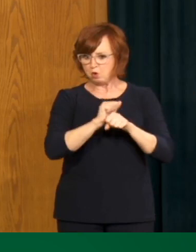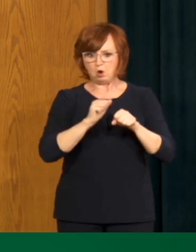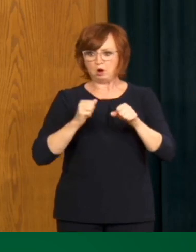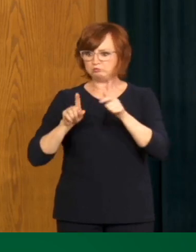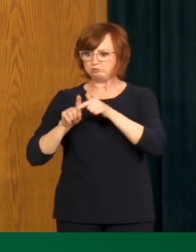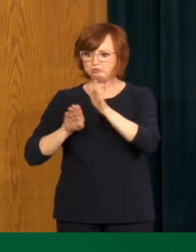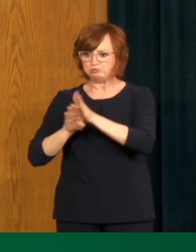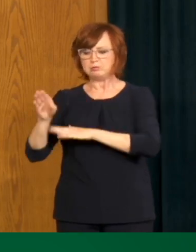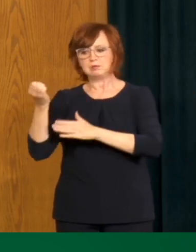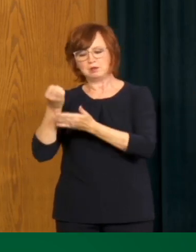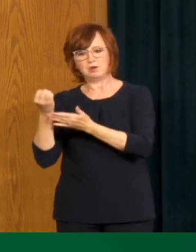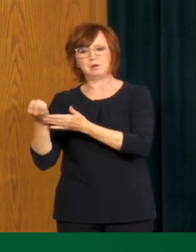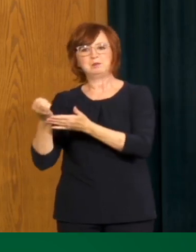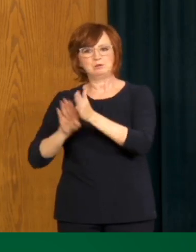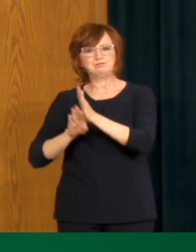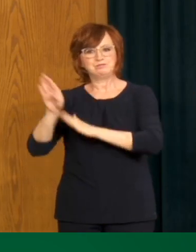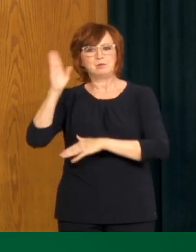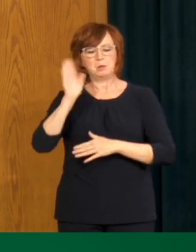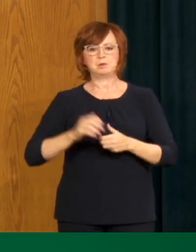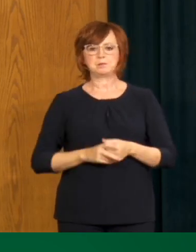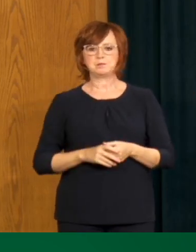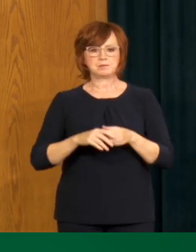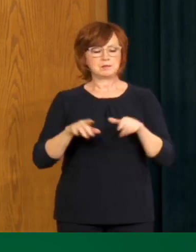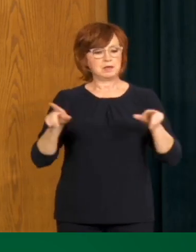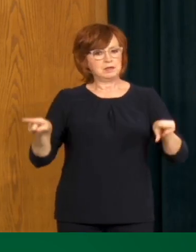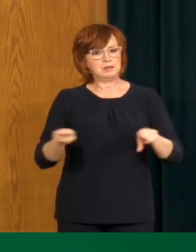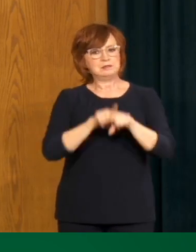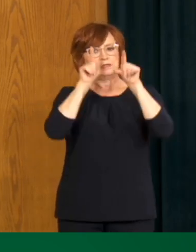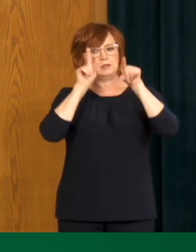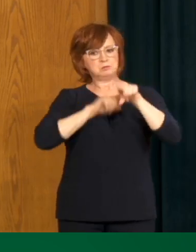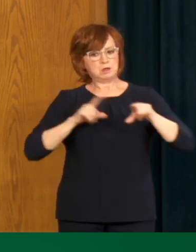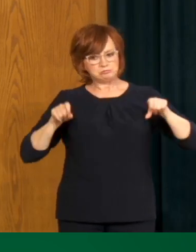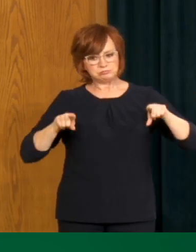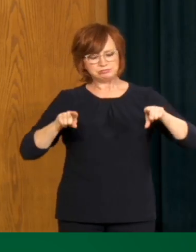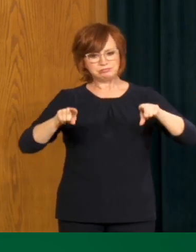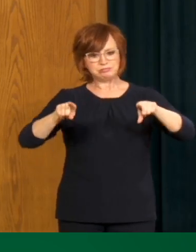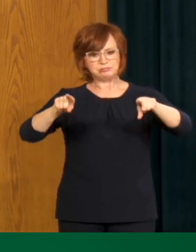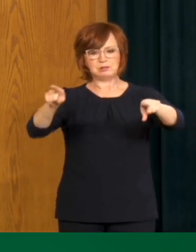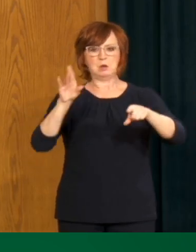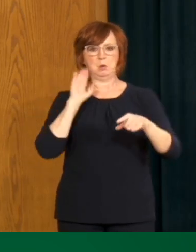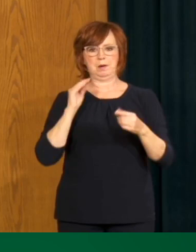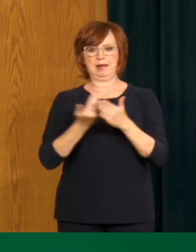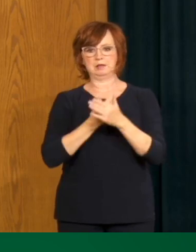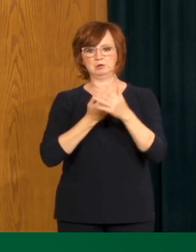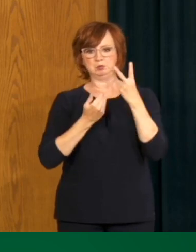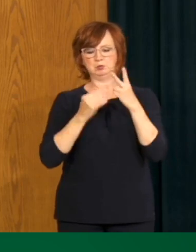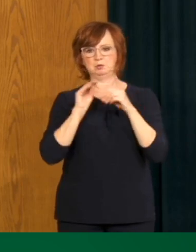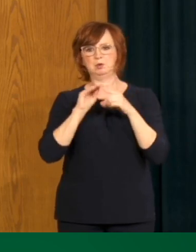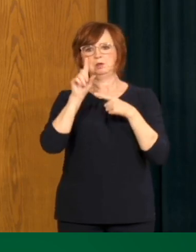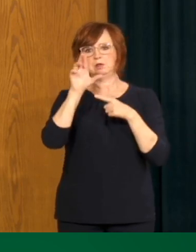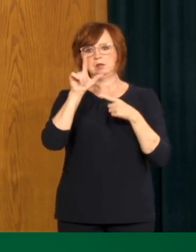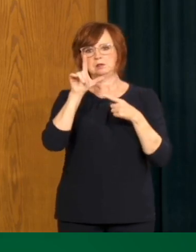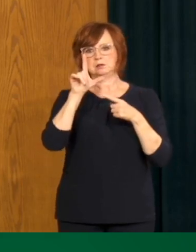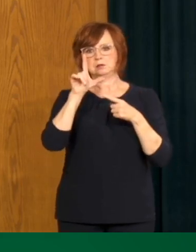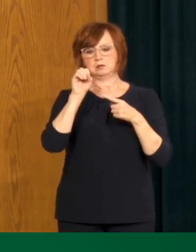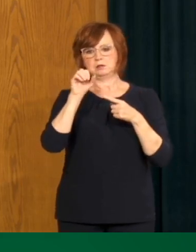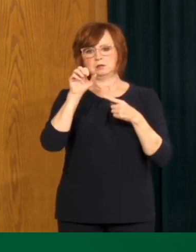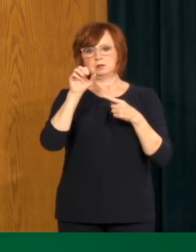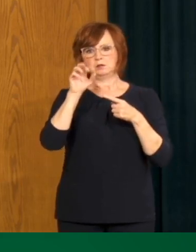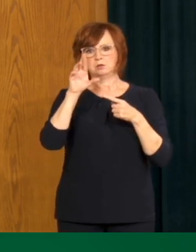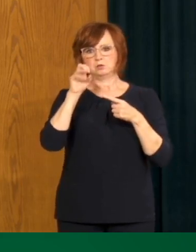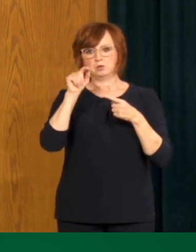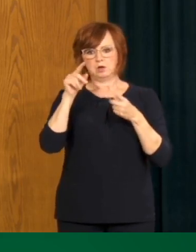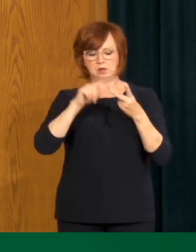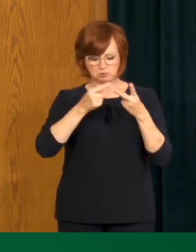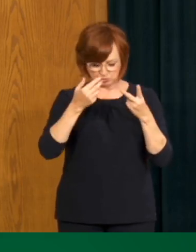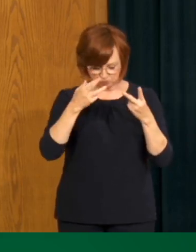to deliver great new facilities throughout the province, including these 2 new seniors facilities in La Ronge and Grenfell. Today